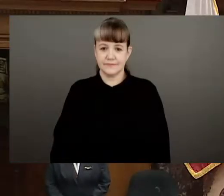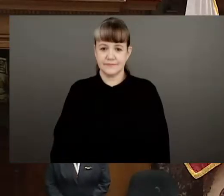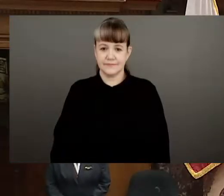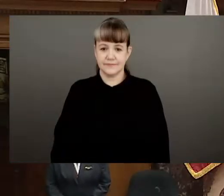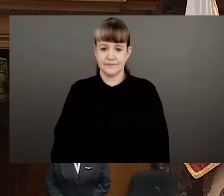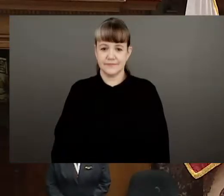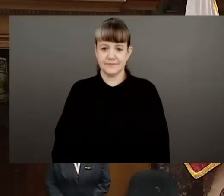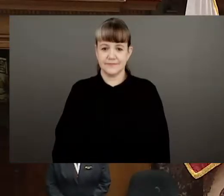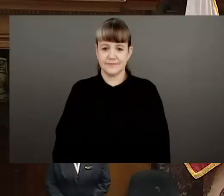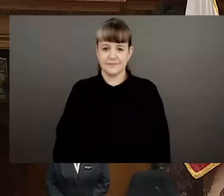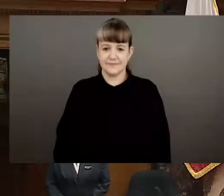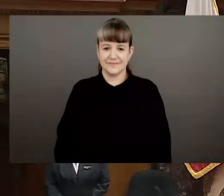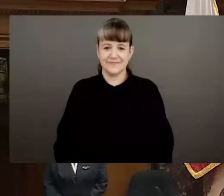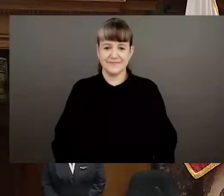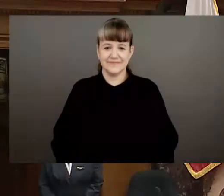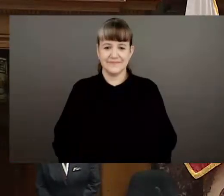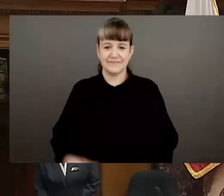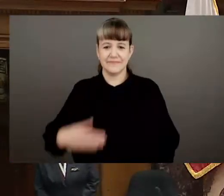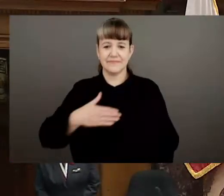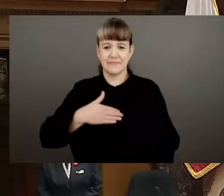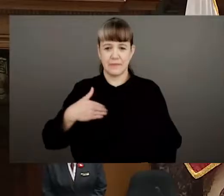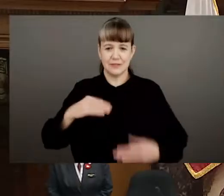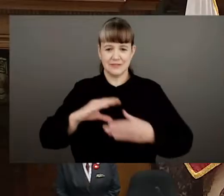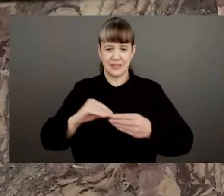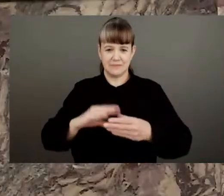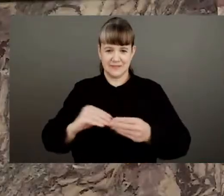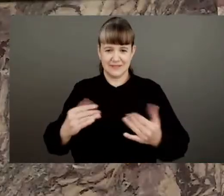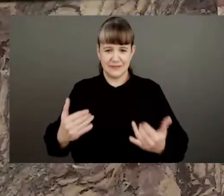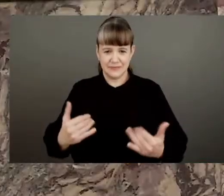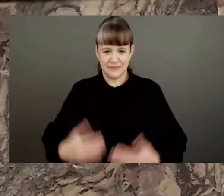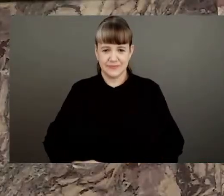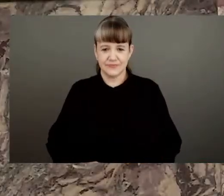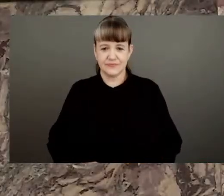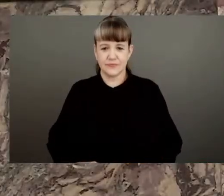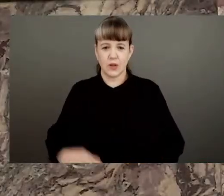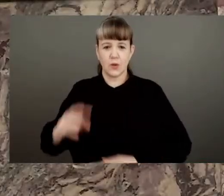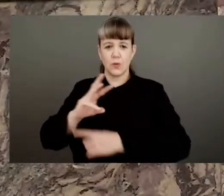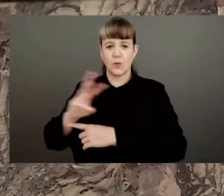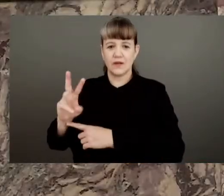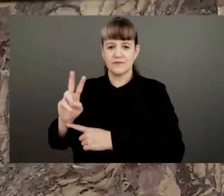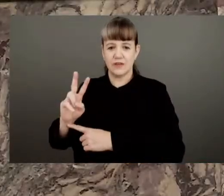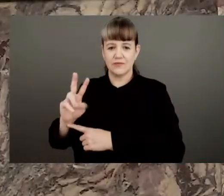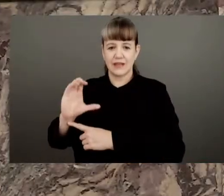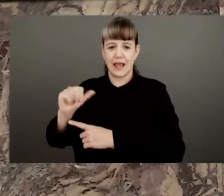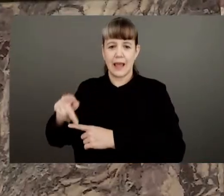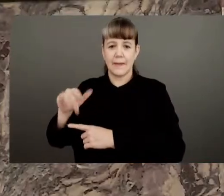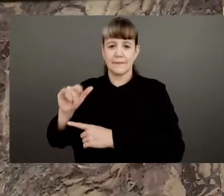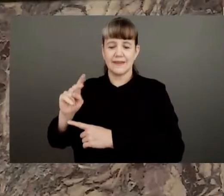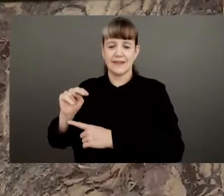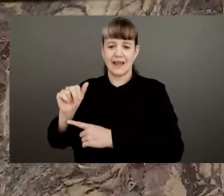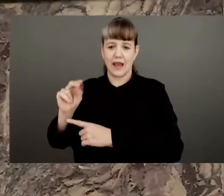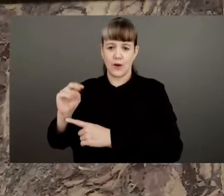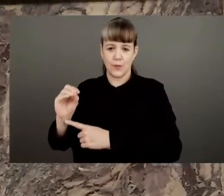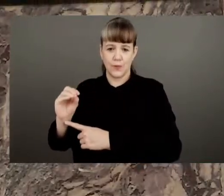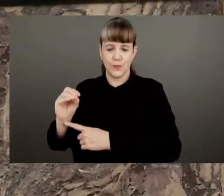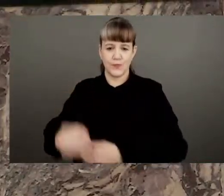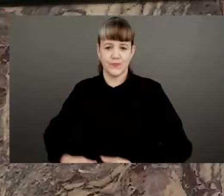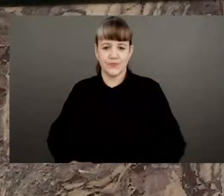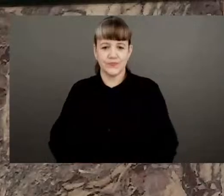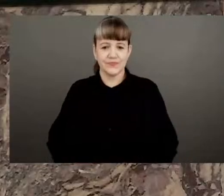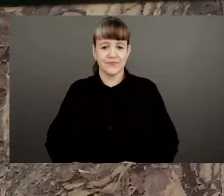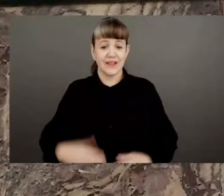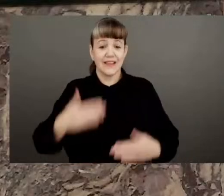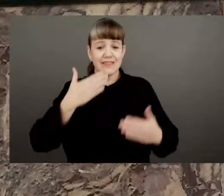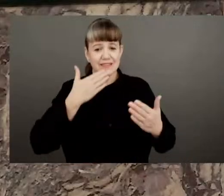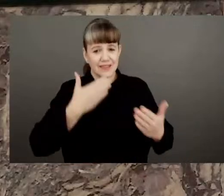Speaker. I rise today to recognize an inspiring community initiative in my